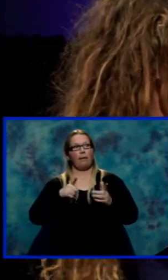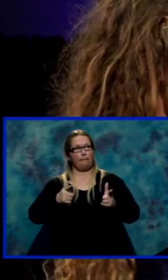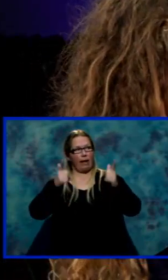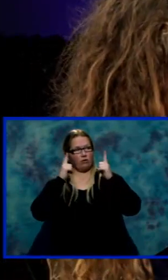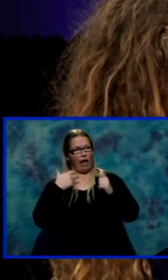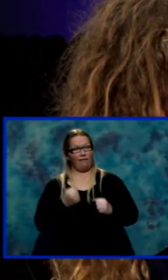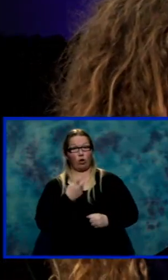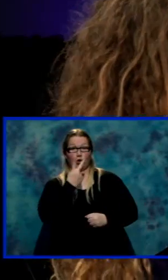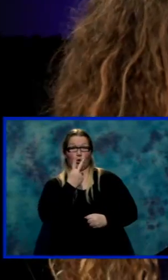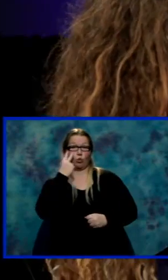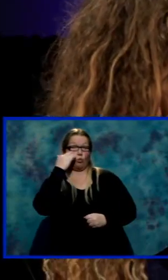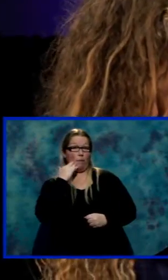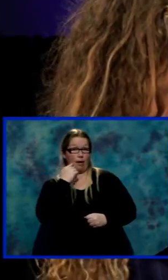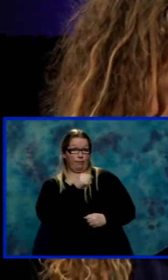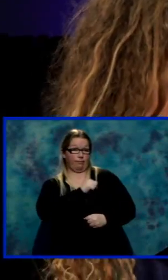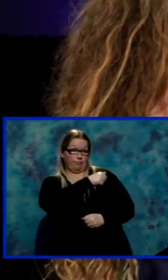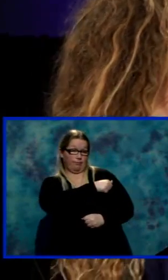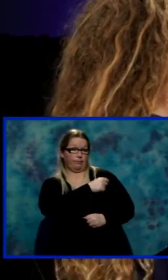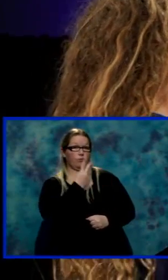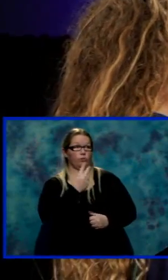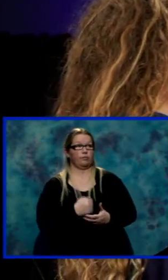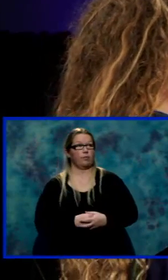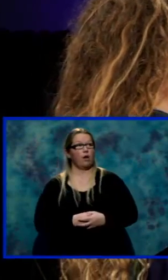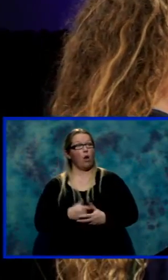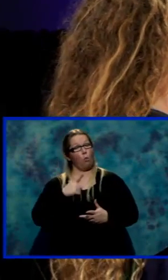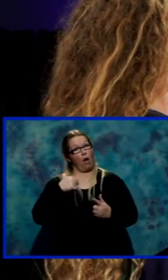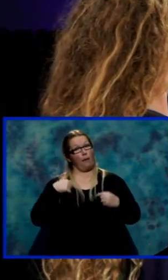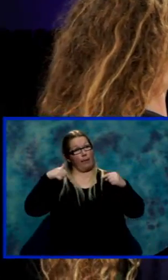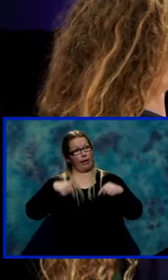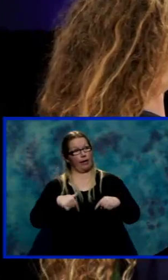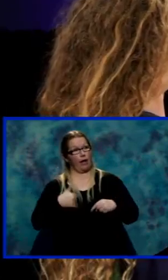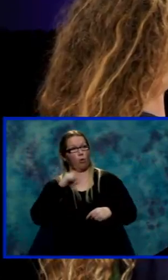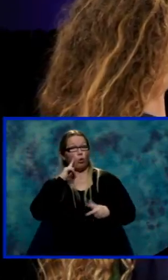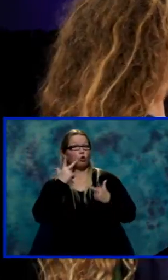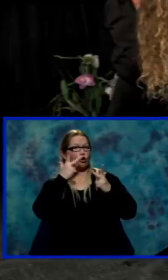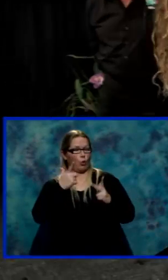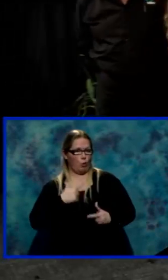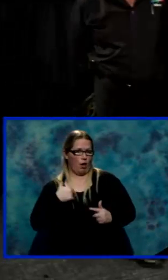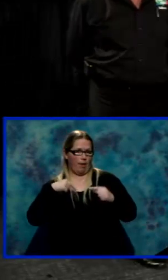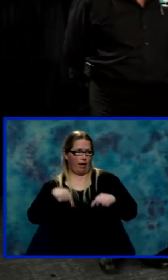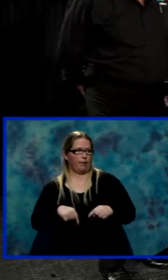two very important ladies. Why I'm here? I'll show you why.